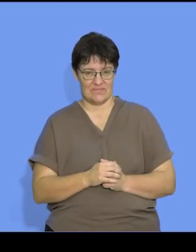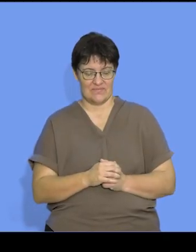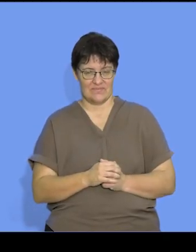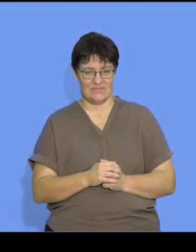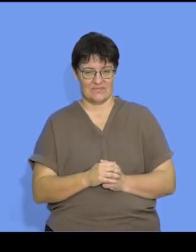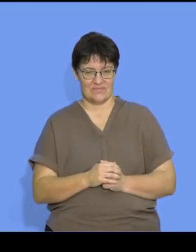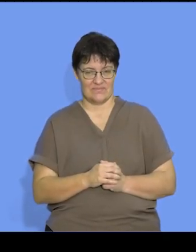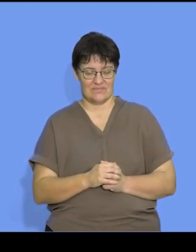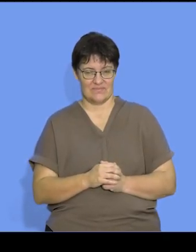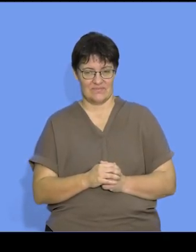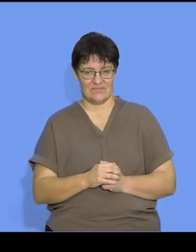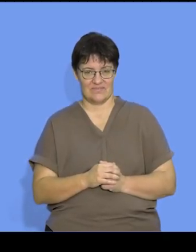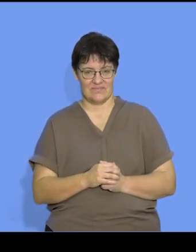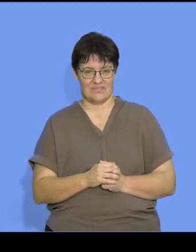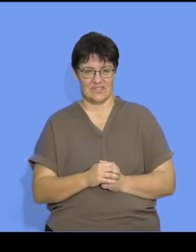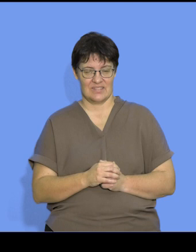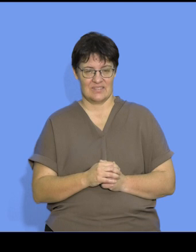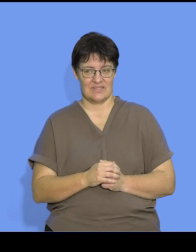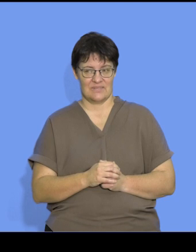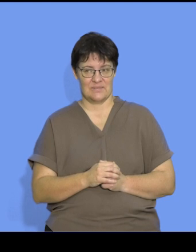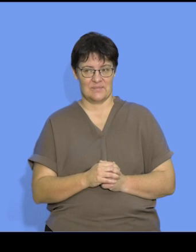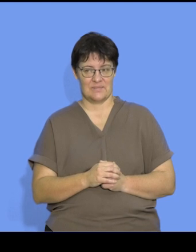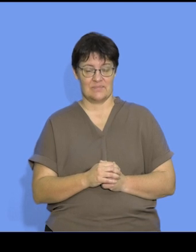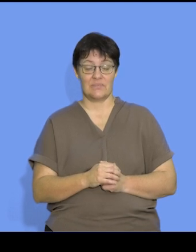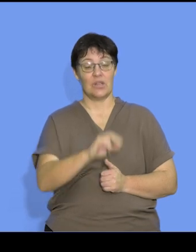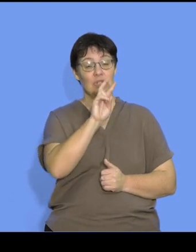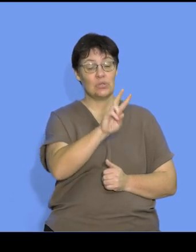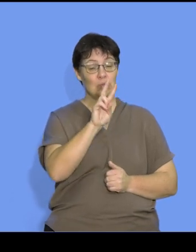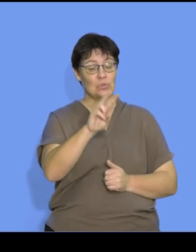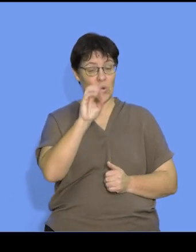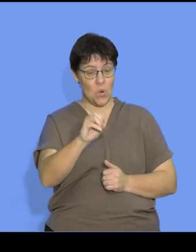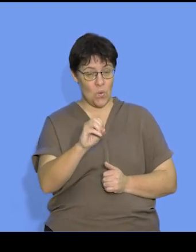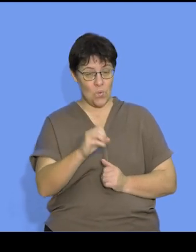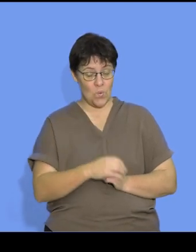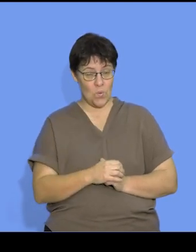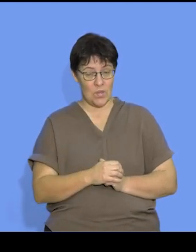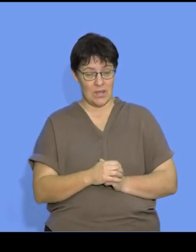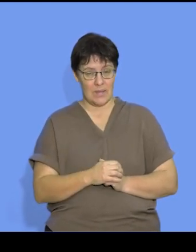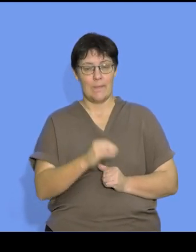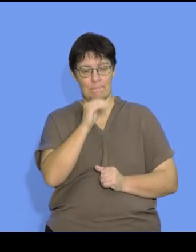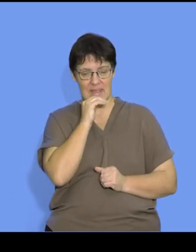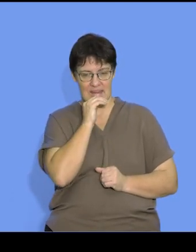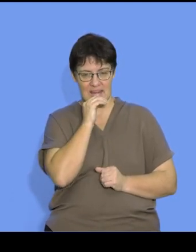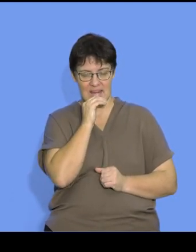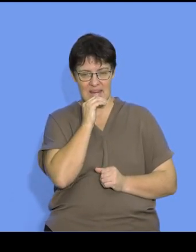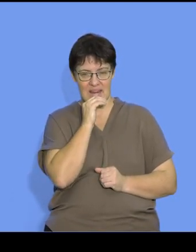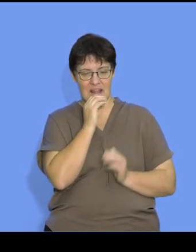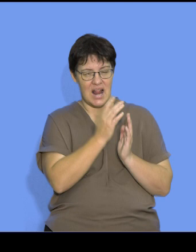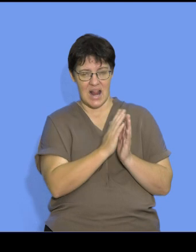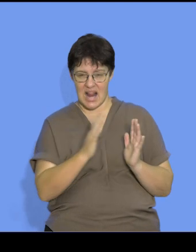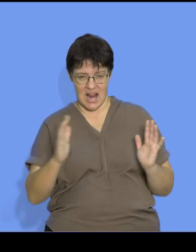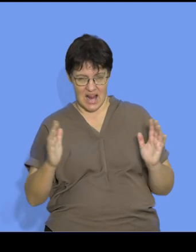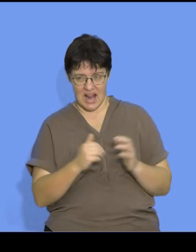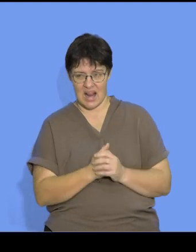So 220 is a number that is a multiple of 5 that